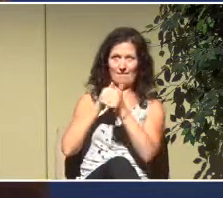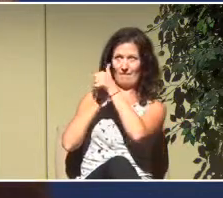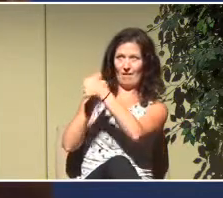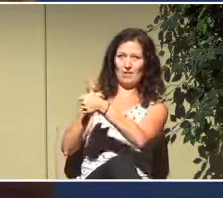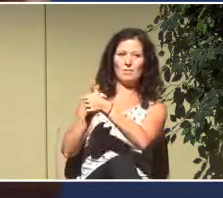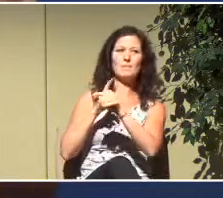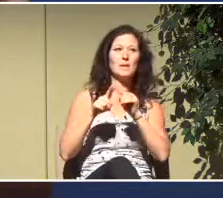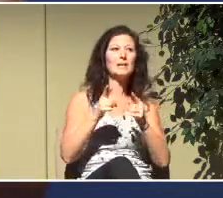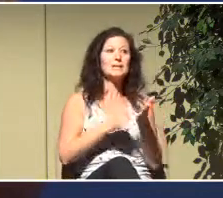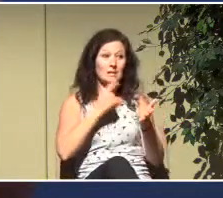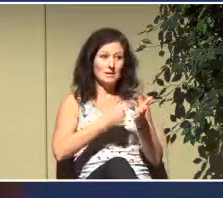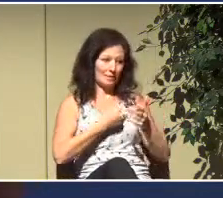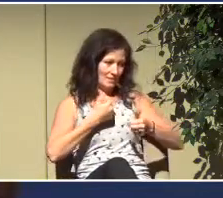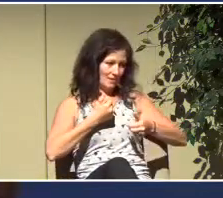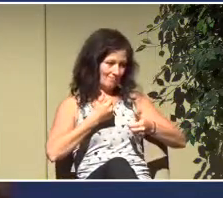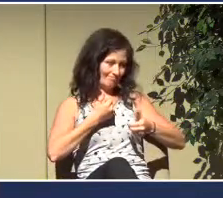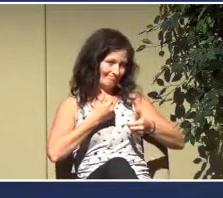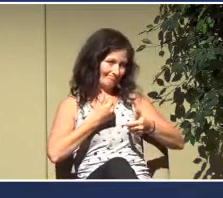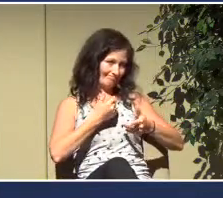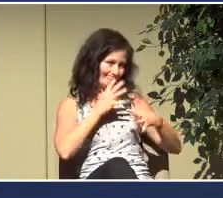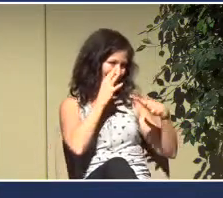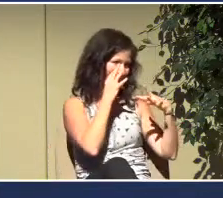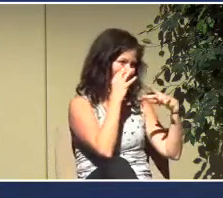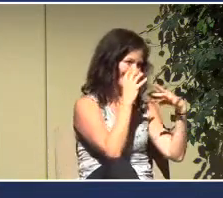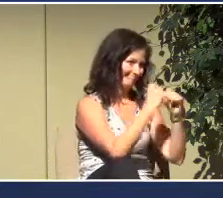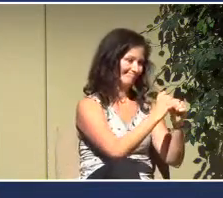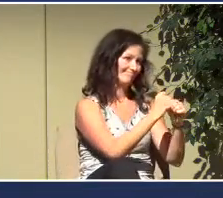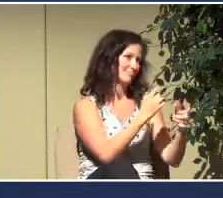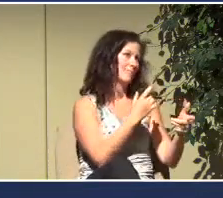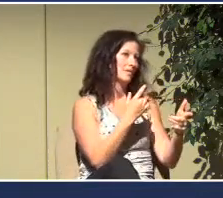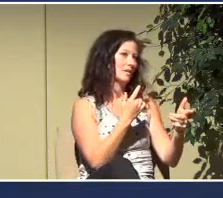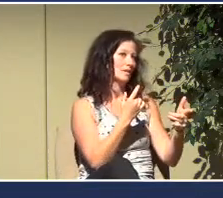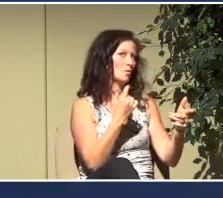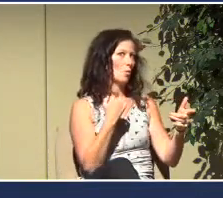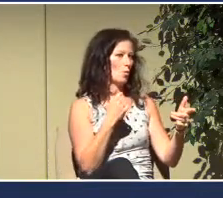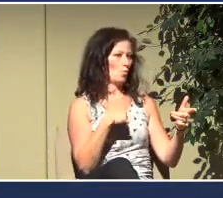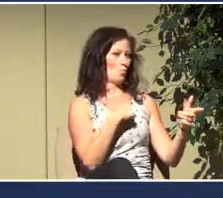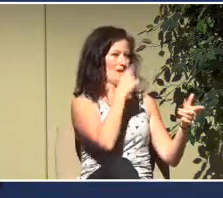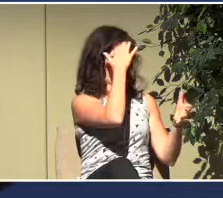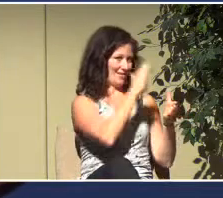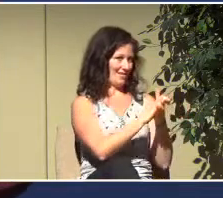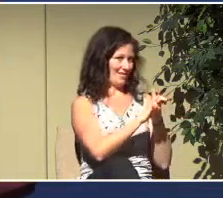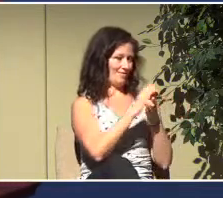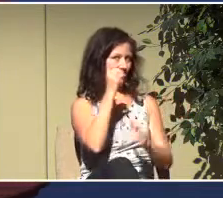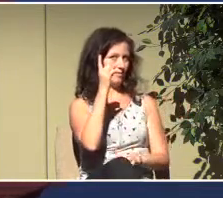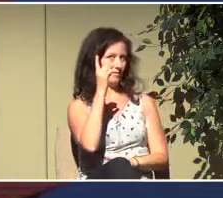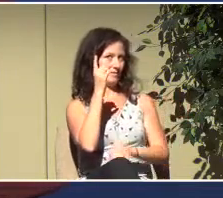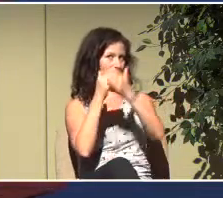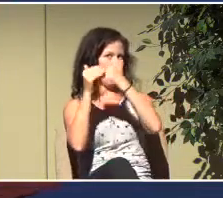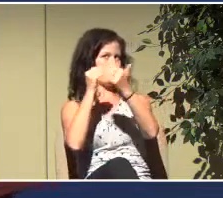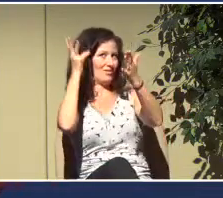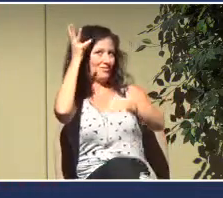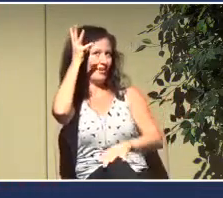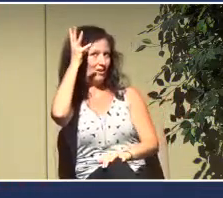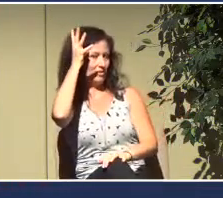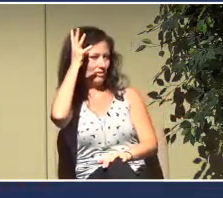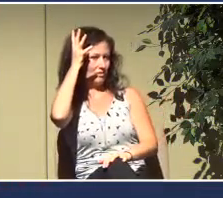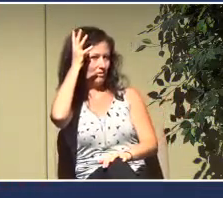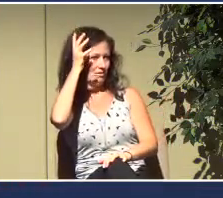in our heart of hearts in that moment that our Heavenly Father does not have good intentions for us.